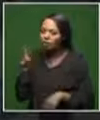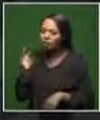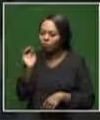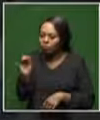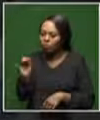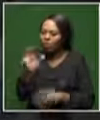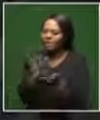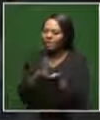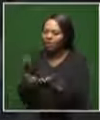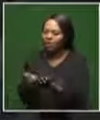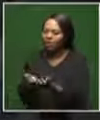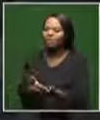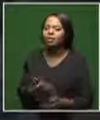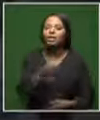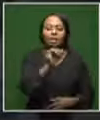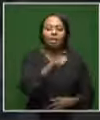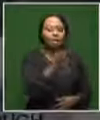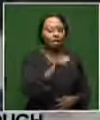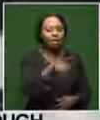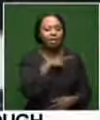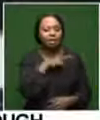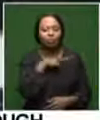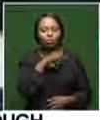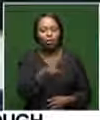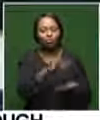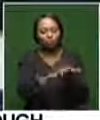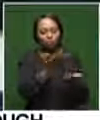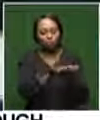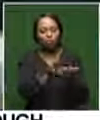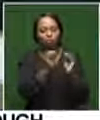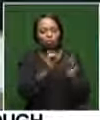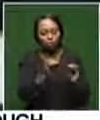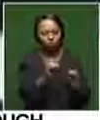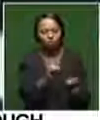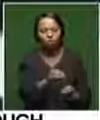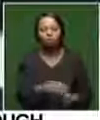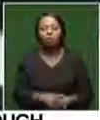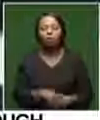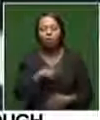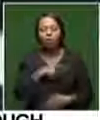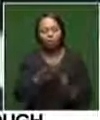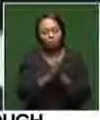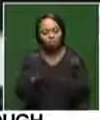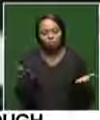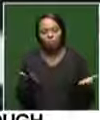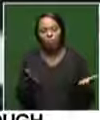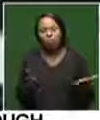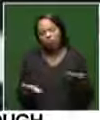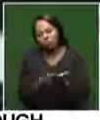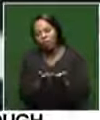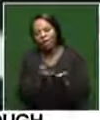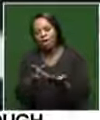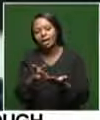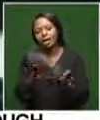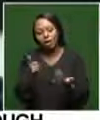Yes. That's why I created the book version of the crossword puzzle, so that the book version contains a translation of the words.